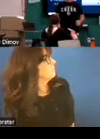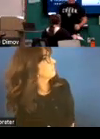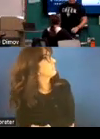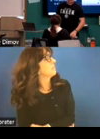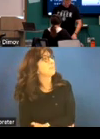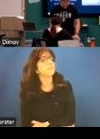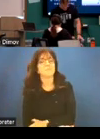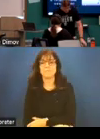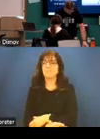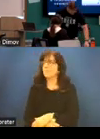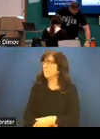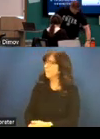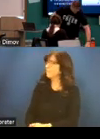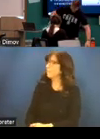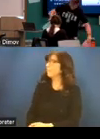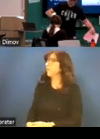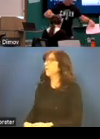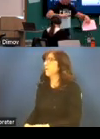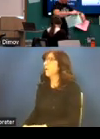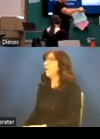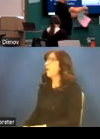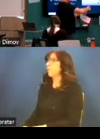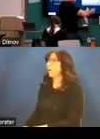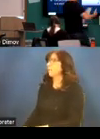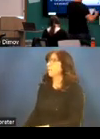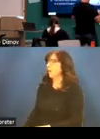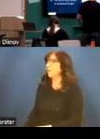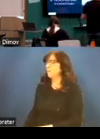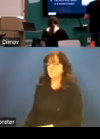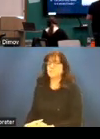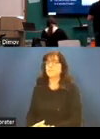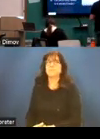Amen to some of these, you know? Whew.